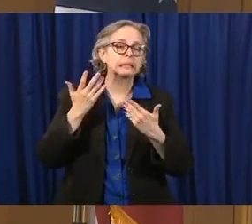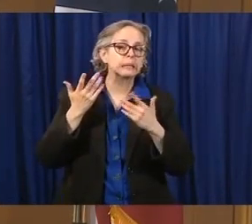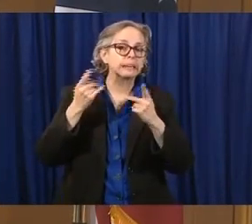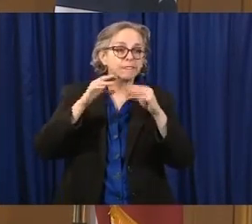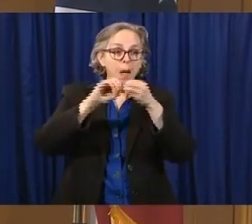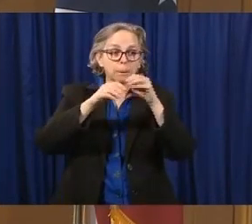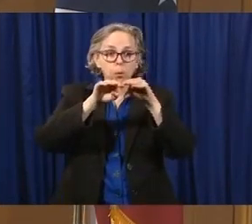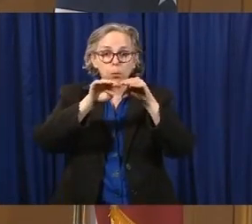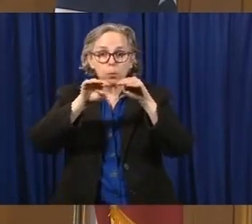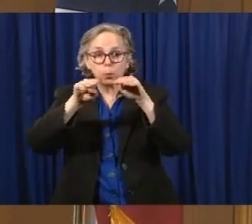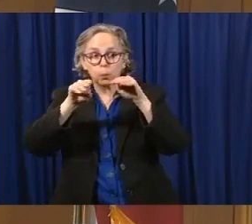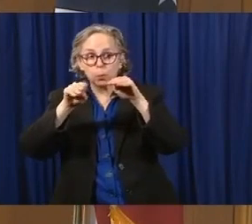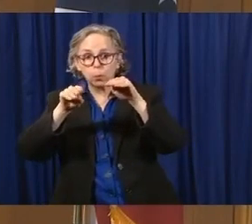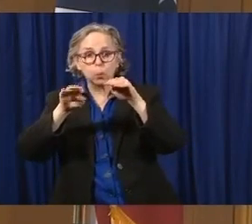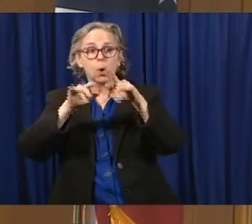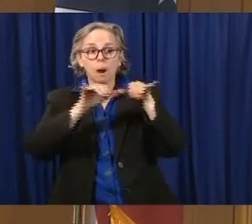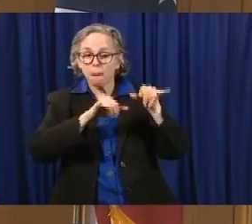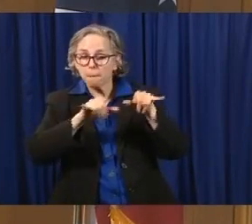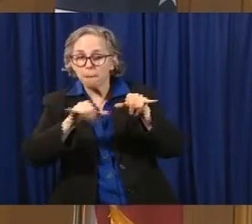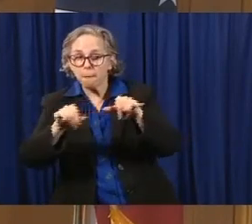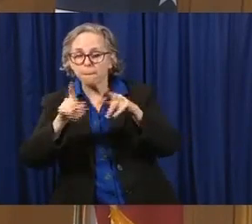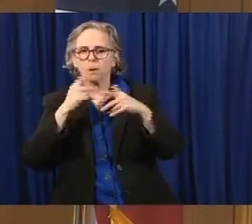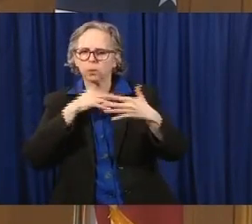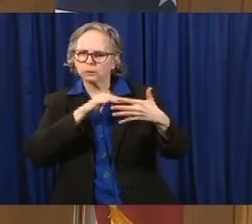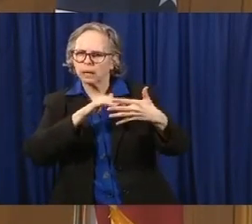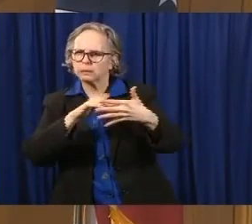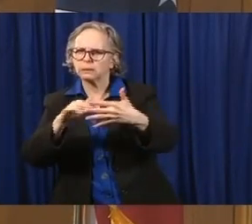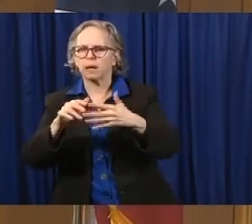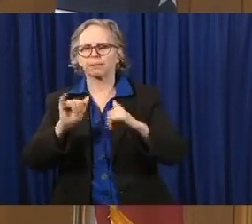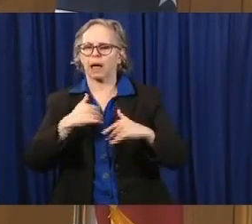That's what I'm dealing with.